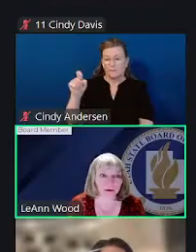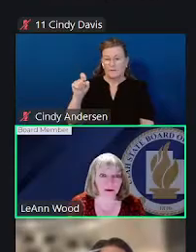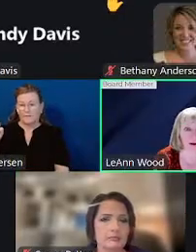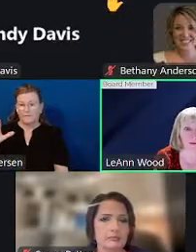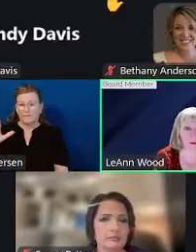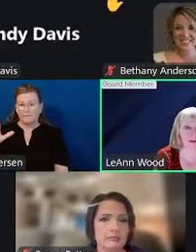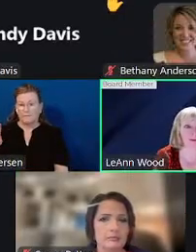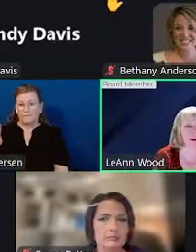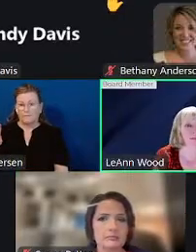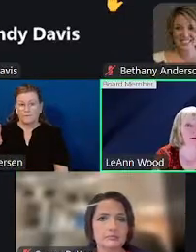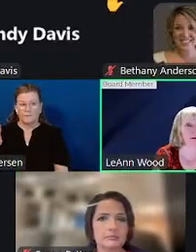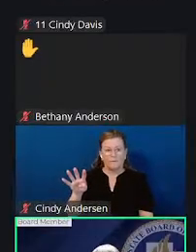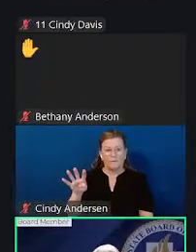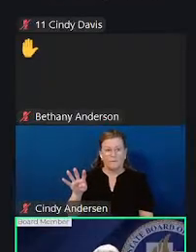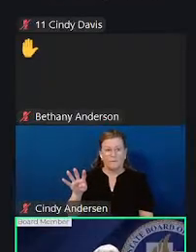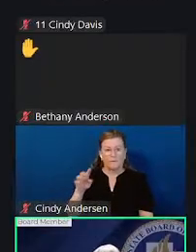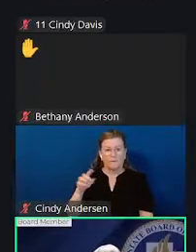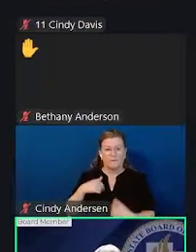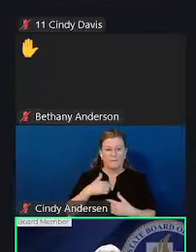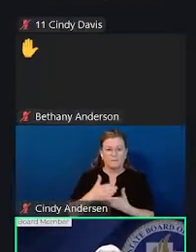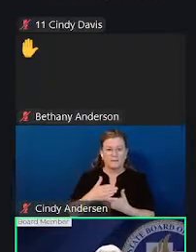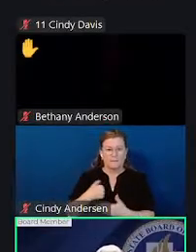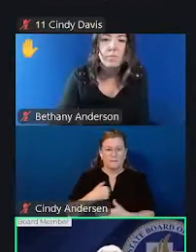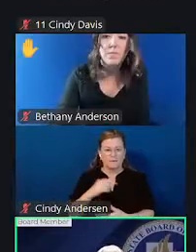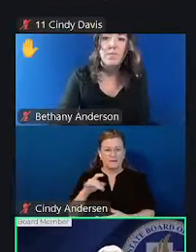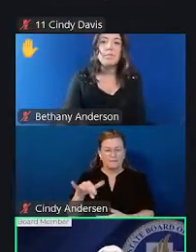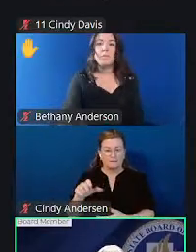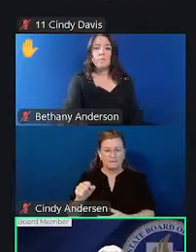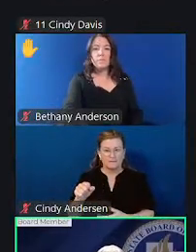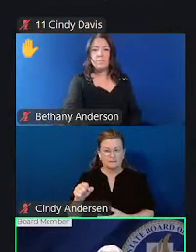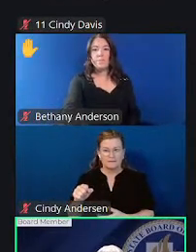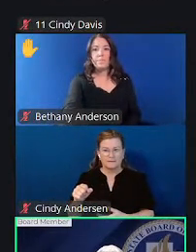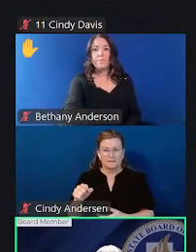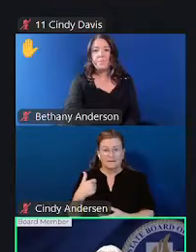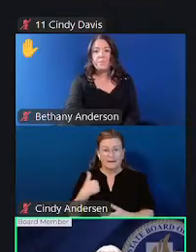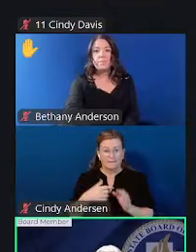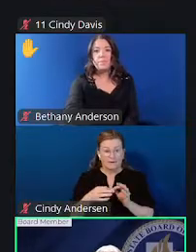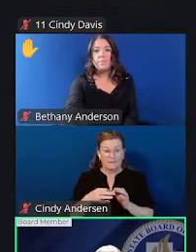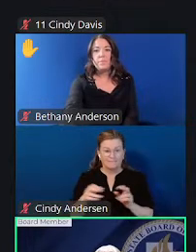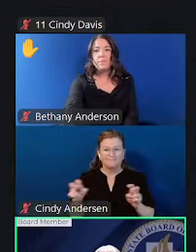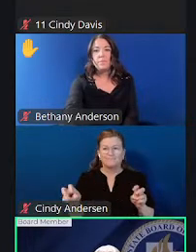154. I'll stop. Member Davis, do you have a comment to this?